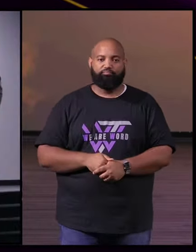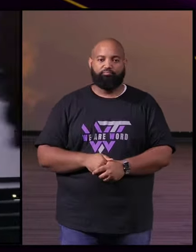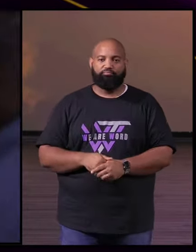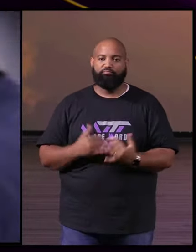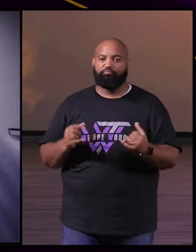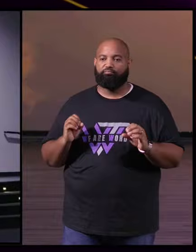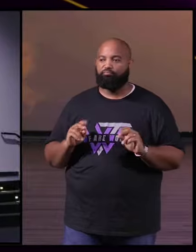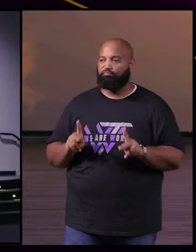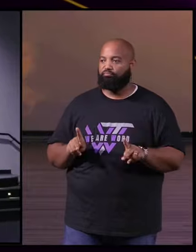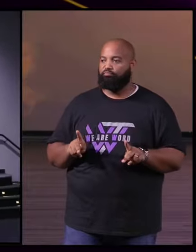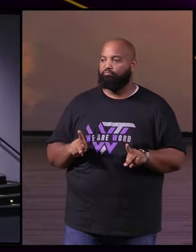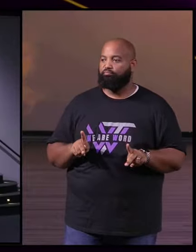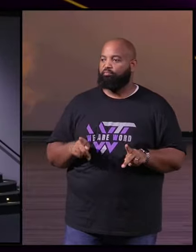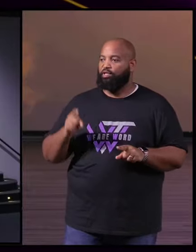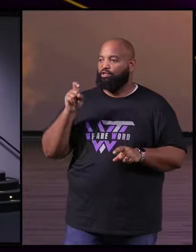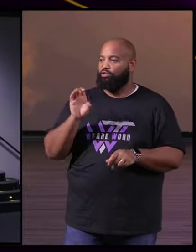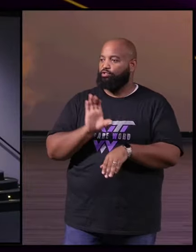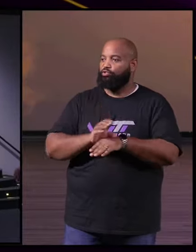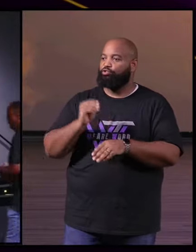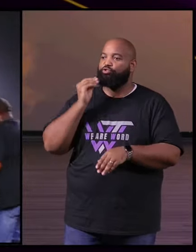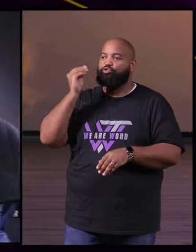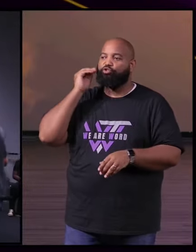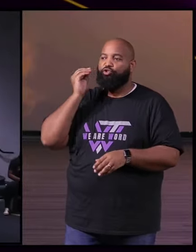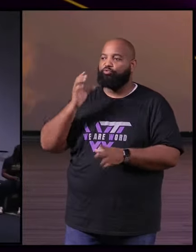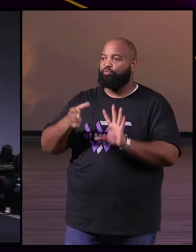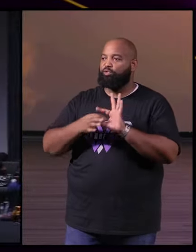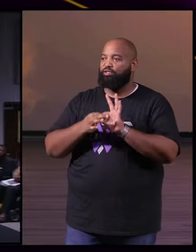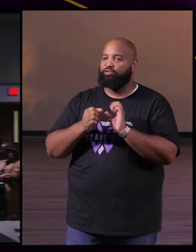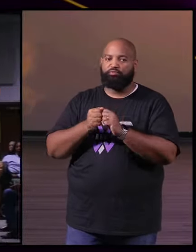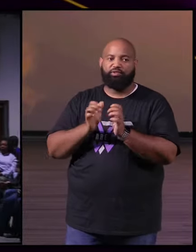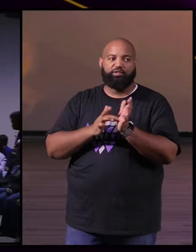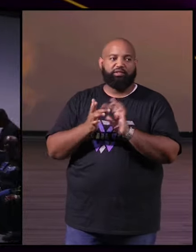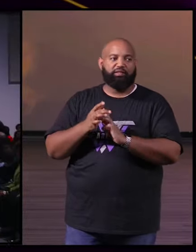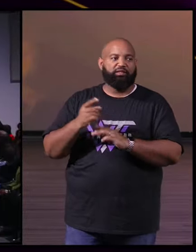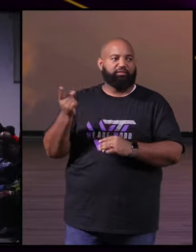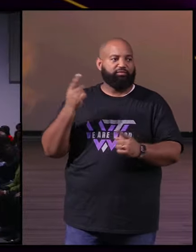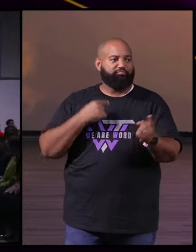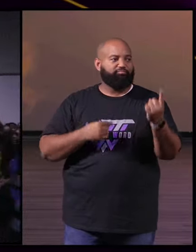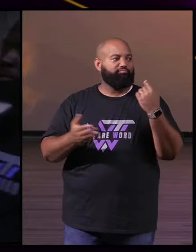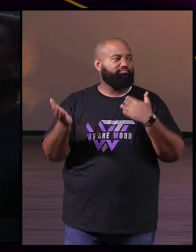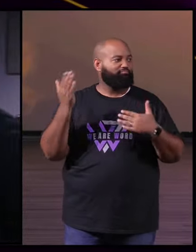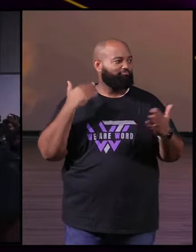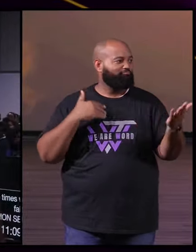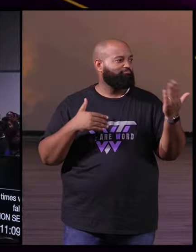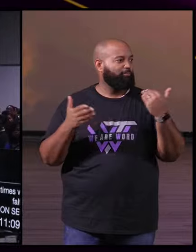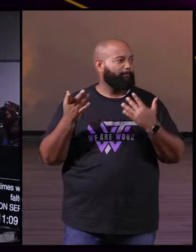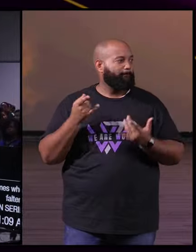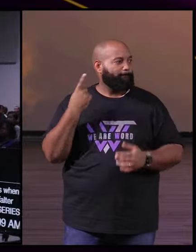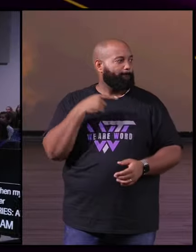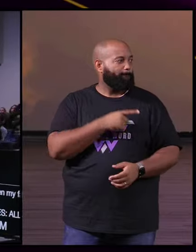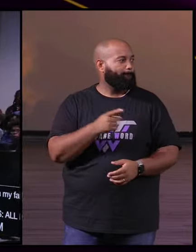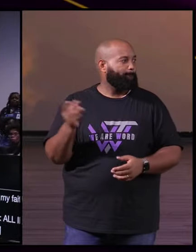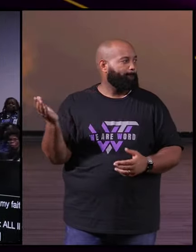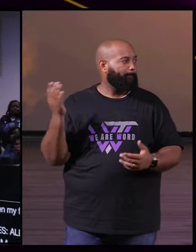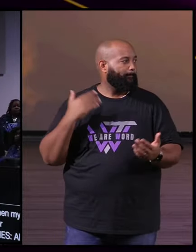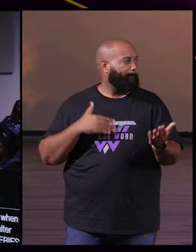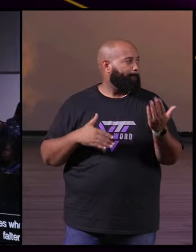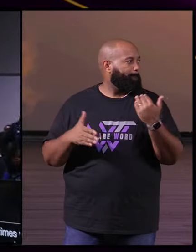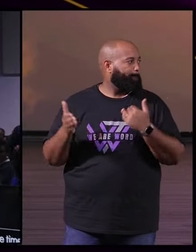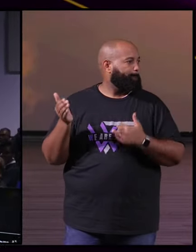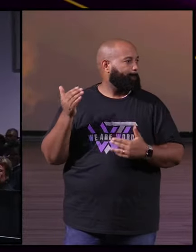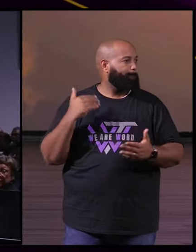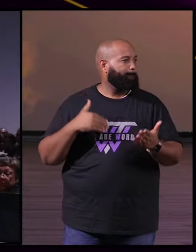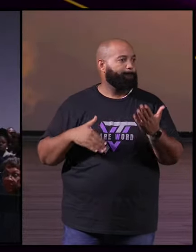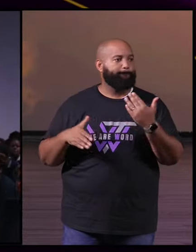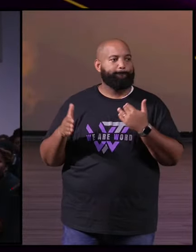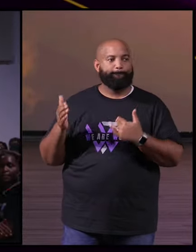moment. I need a church home. I want a relationship with Jesus. Come on, we're up in the stadium seating. Come on, we're going to wait for you wherever you are in the room. Come on, wherever